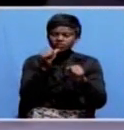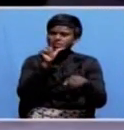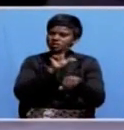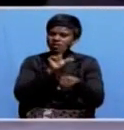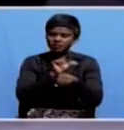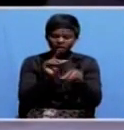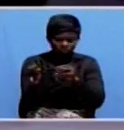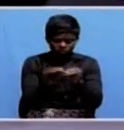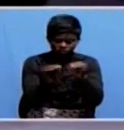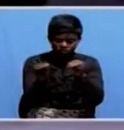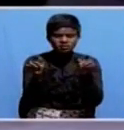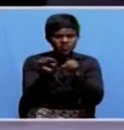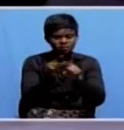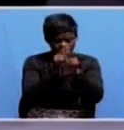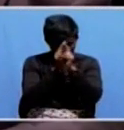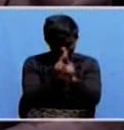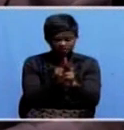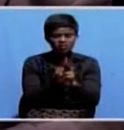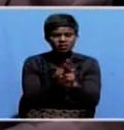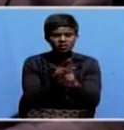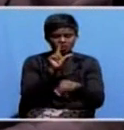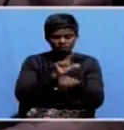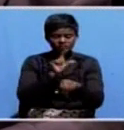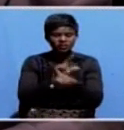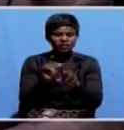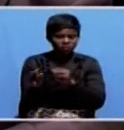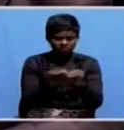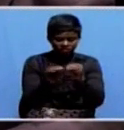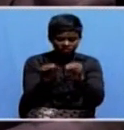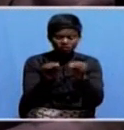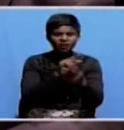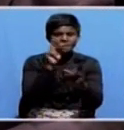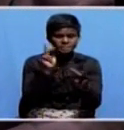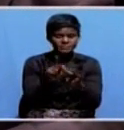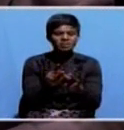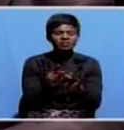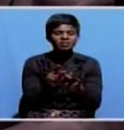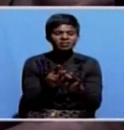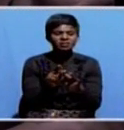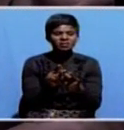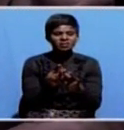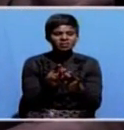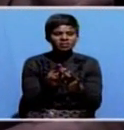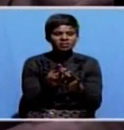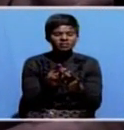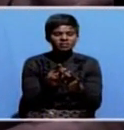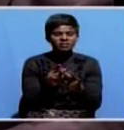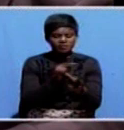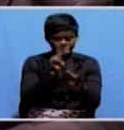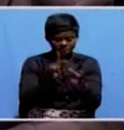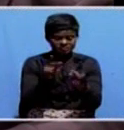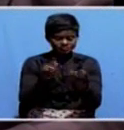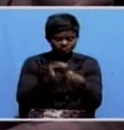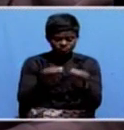him? Well, the labor movement, just like the population of